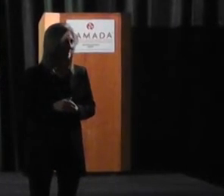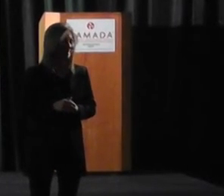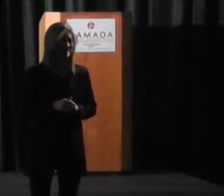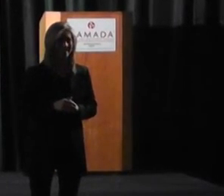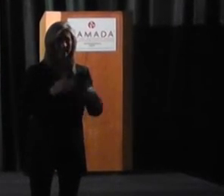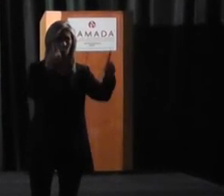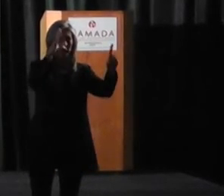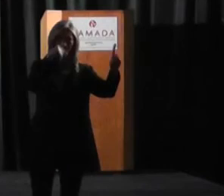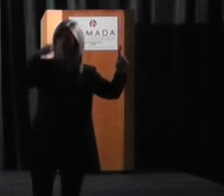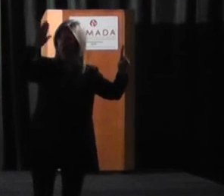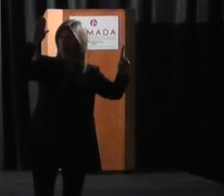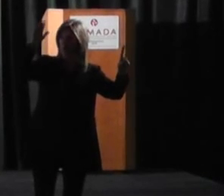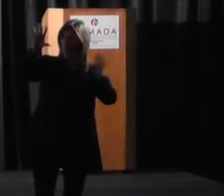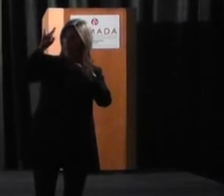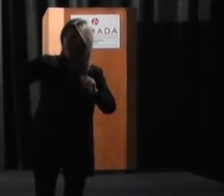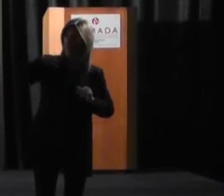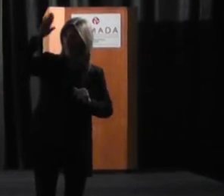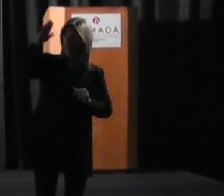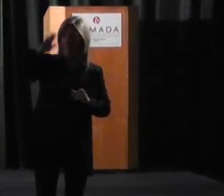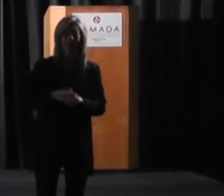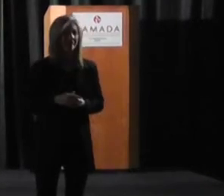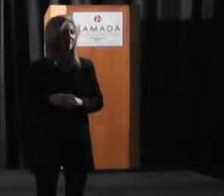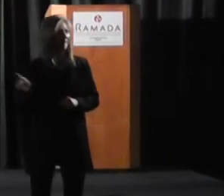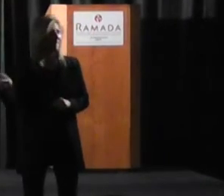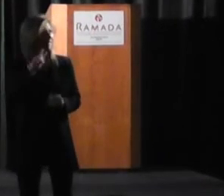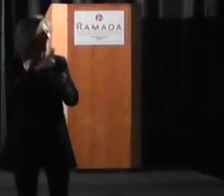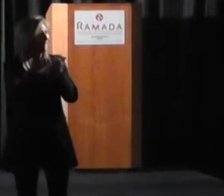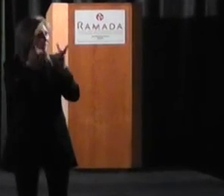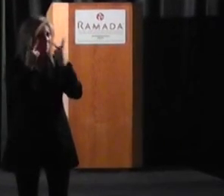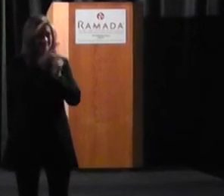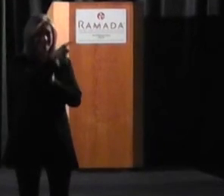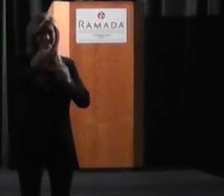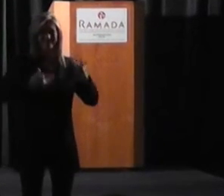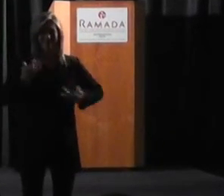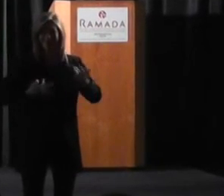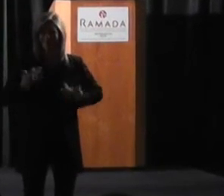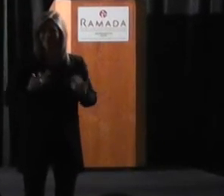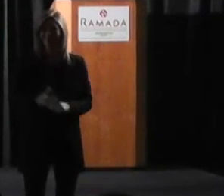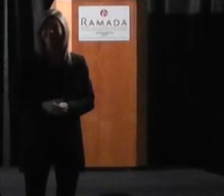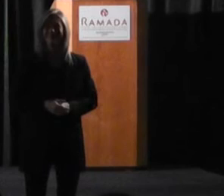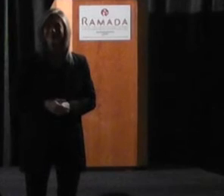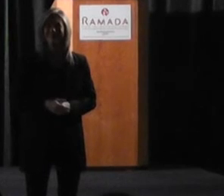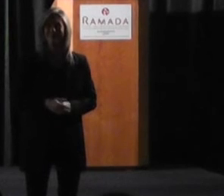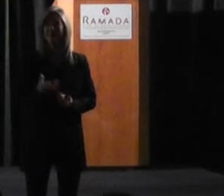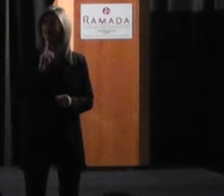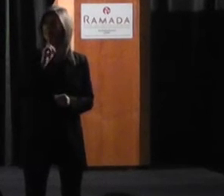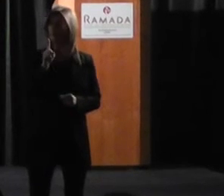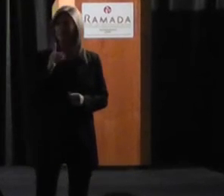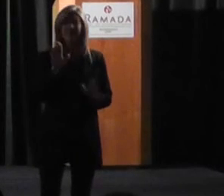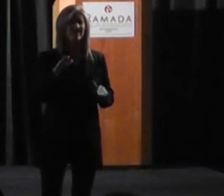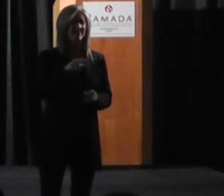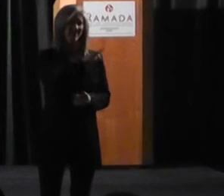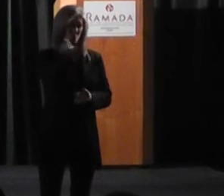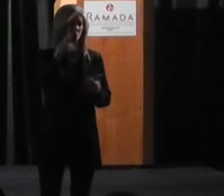Oh, there you go. We have somebody in the crowd super excited already. Well, we've already seen what North American